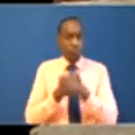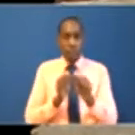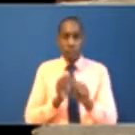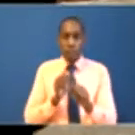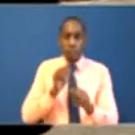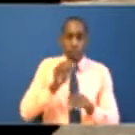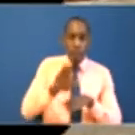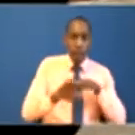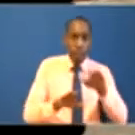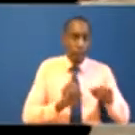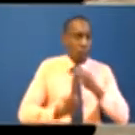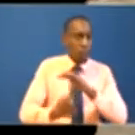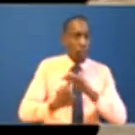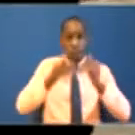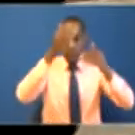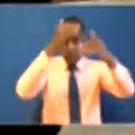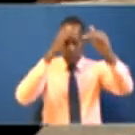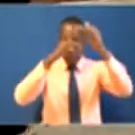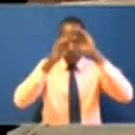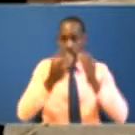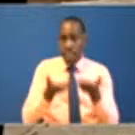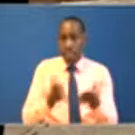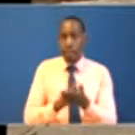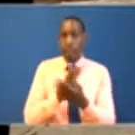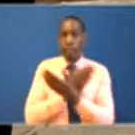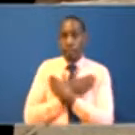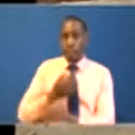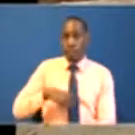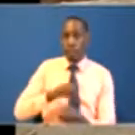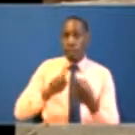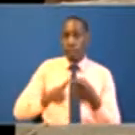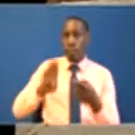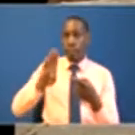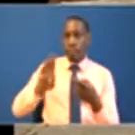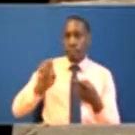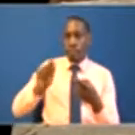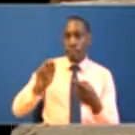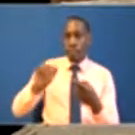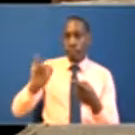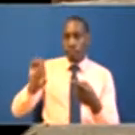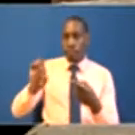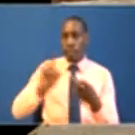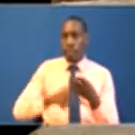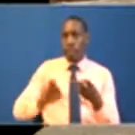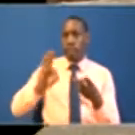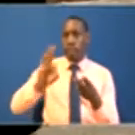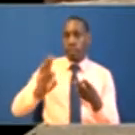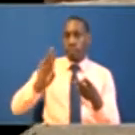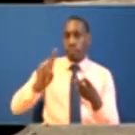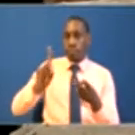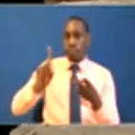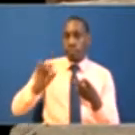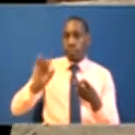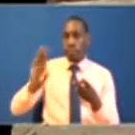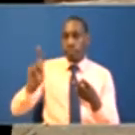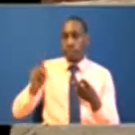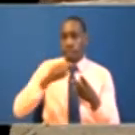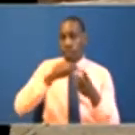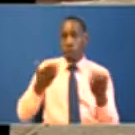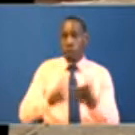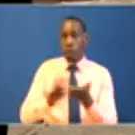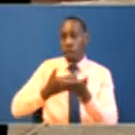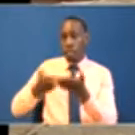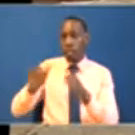to get access uh to this facility our colleagues beatrice gatronier and uh and frederick military will be at the